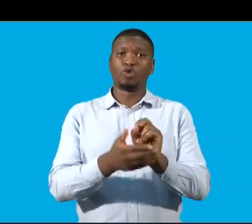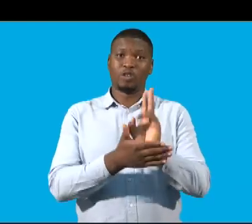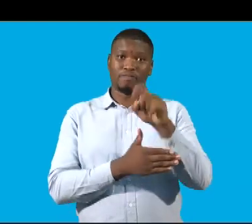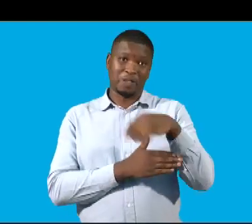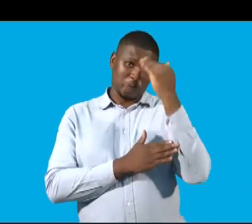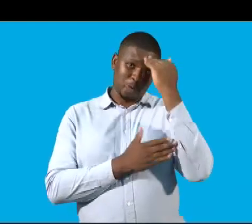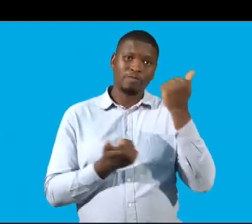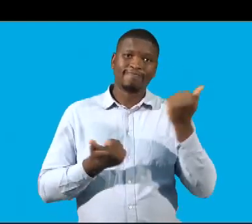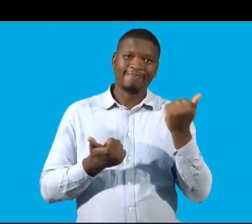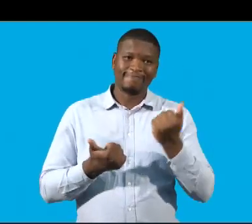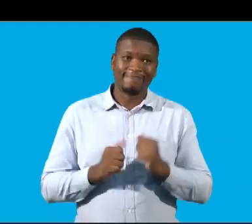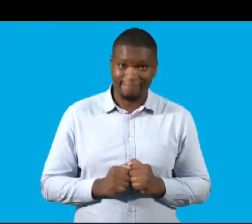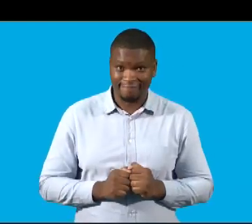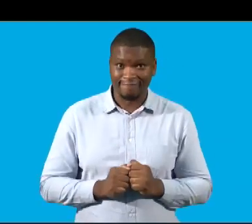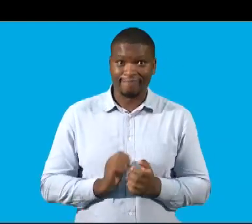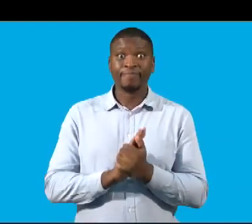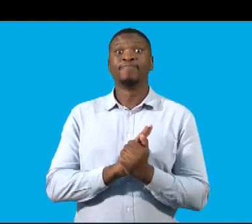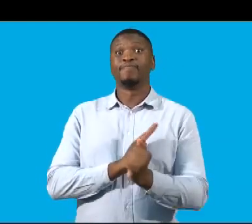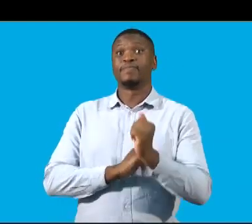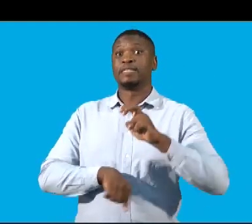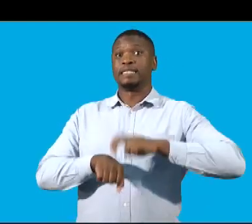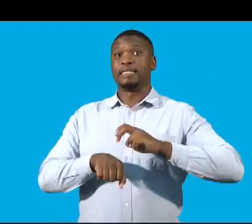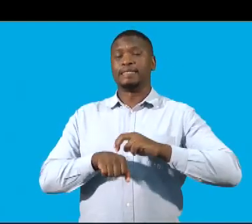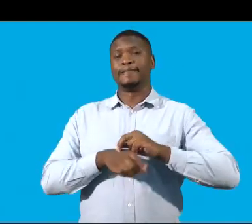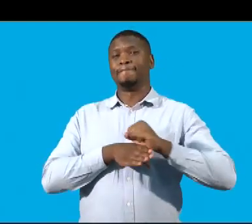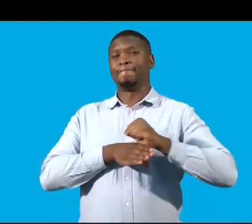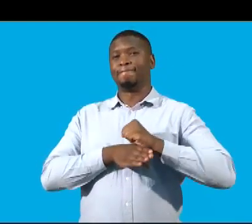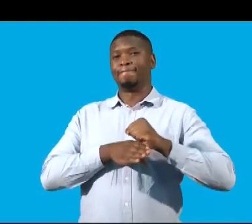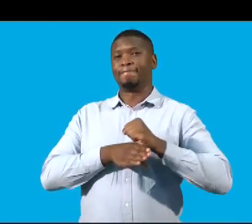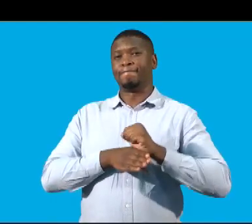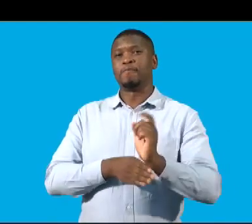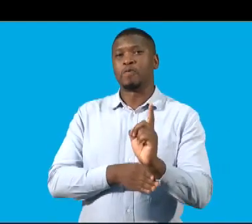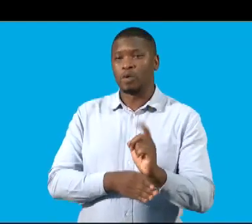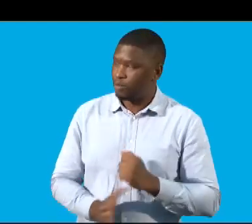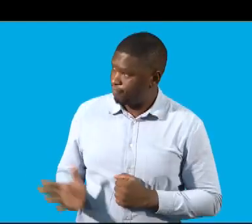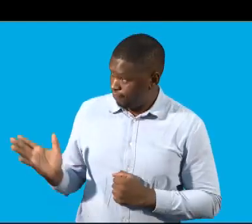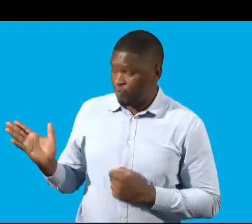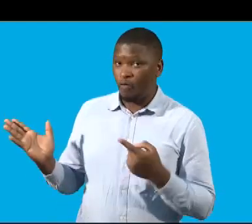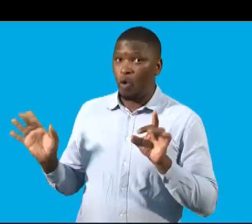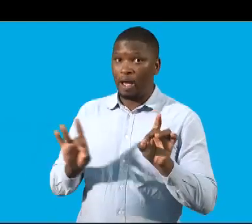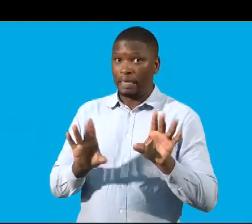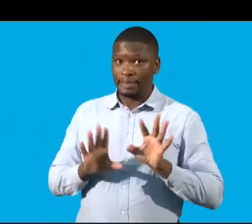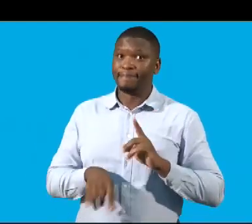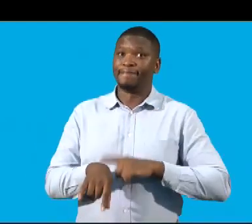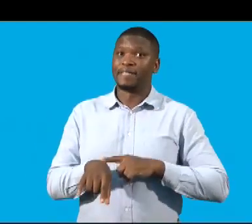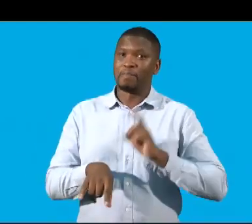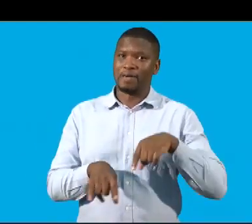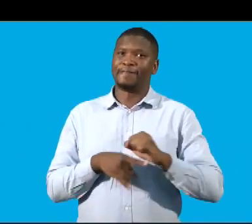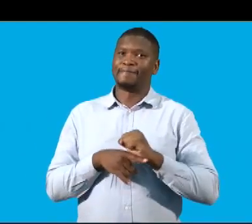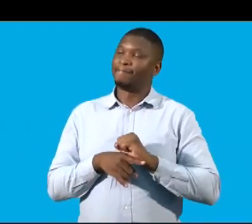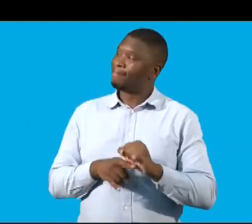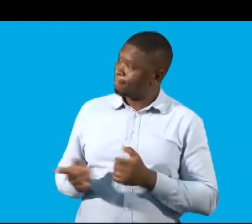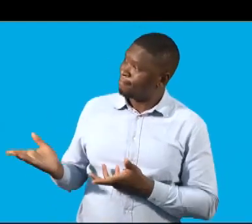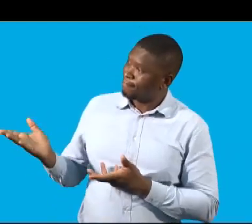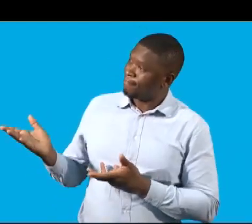12. Then, of course, we have those skills that you need to sharpen when it comes to the exam, because you need to make sure that